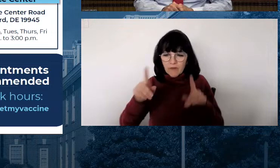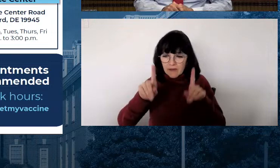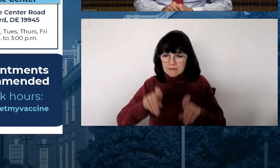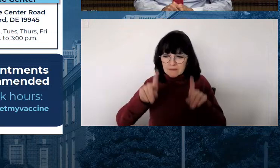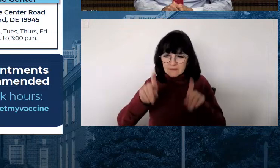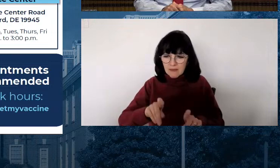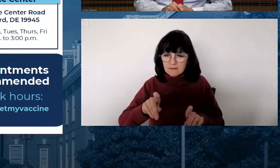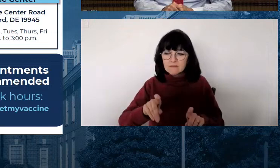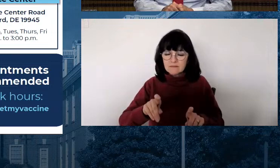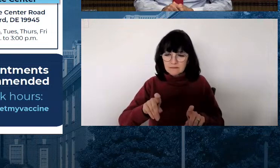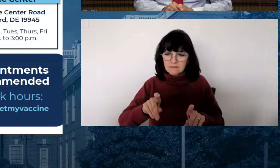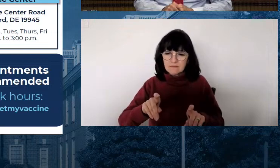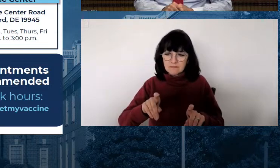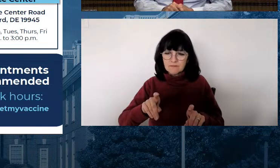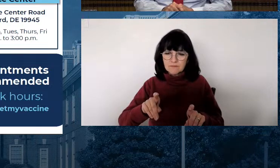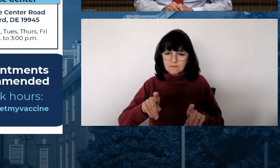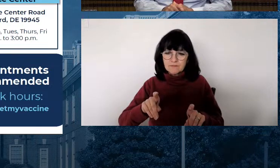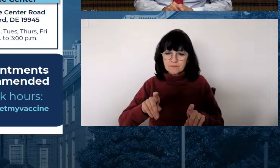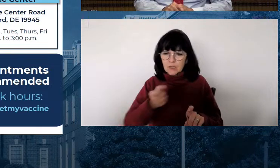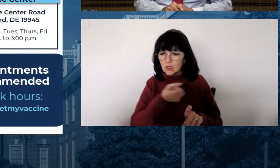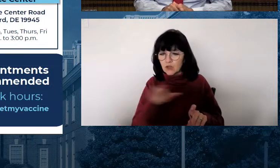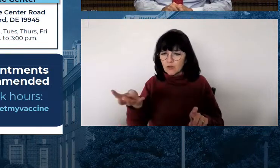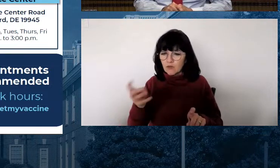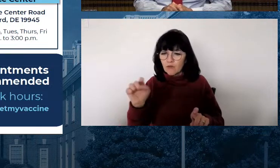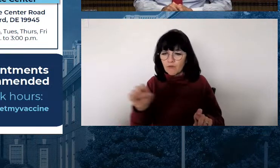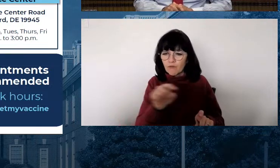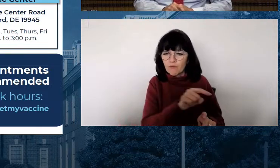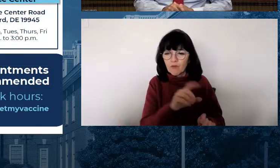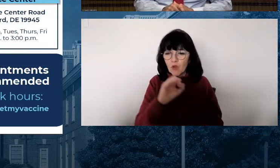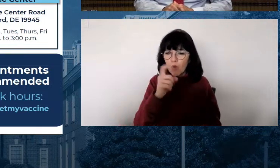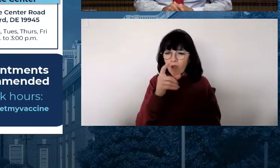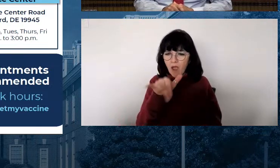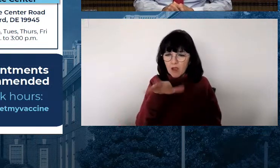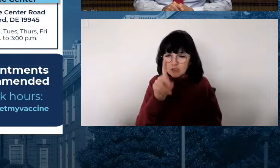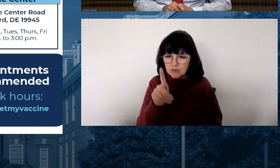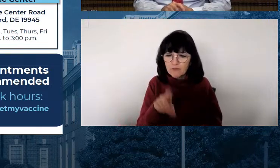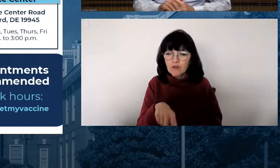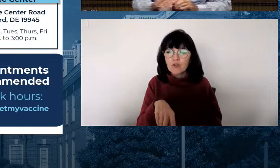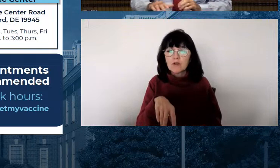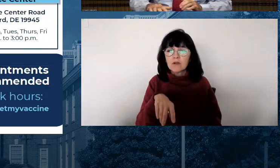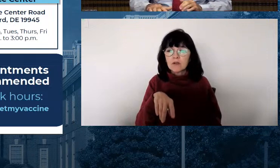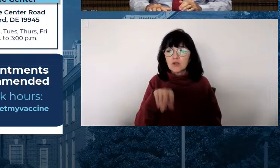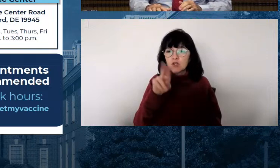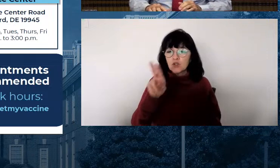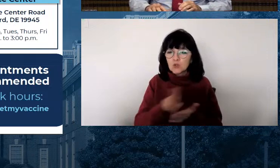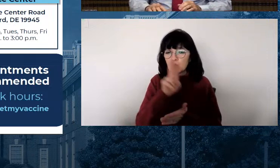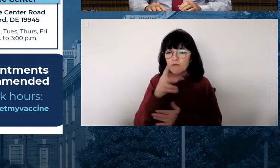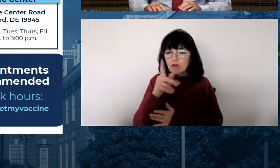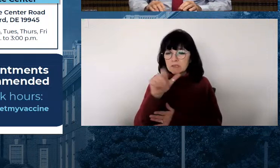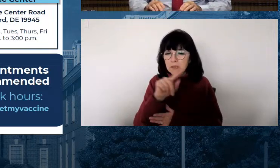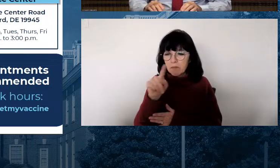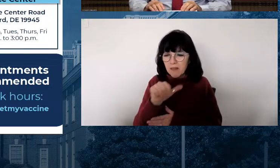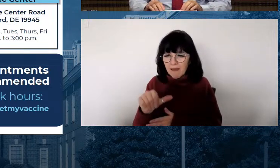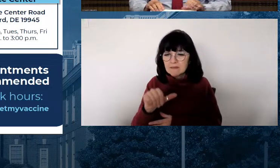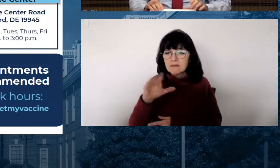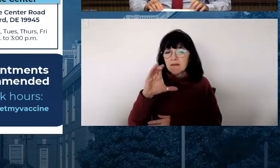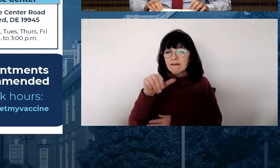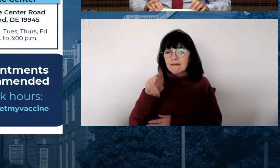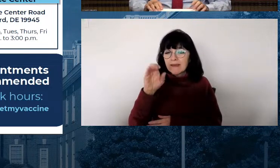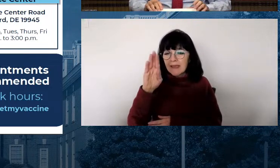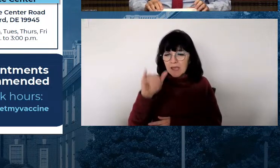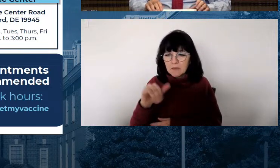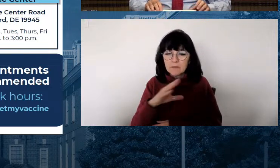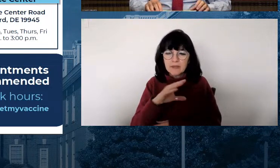of a few of the states: Oxford, University Plaza, Canby Park, Georgetown, and the Blue Hen